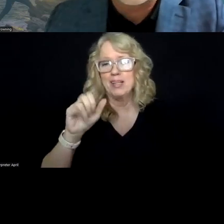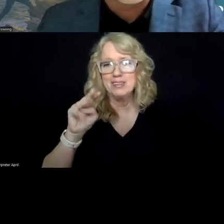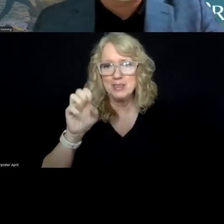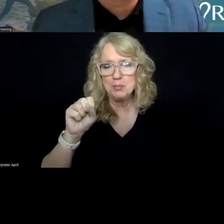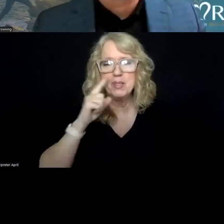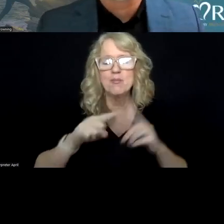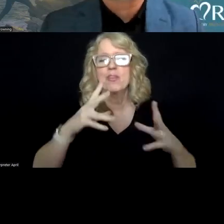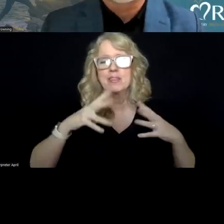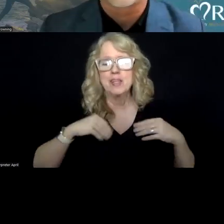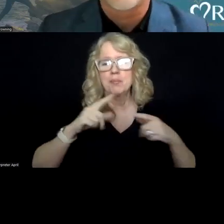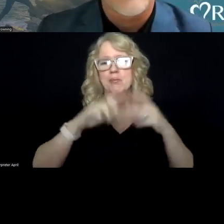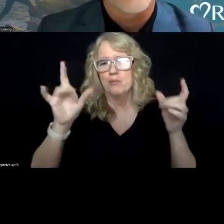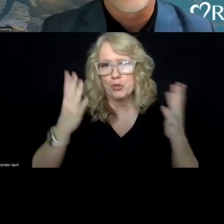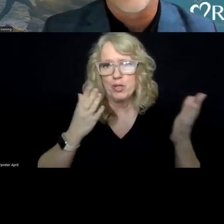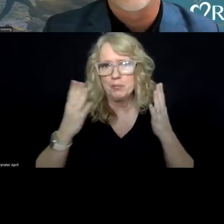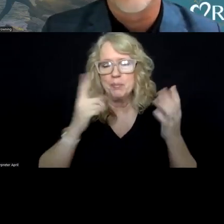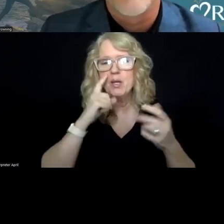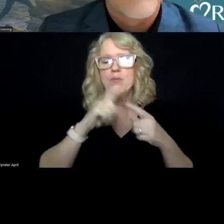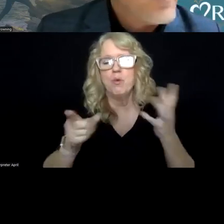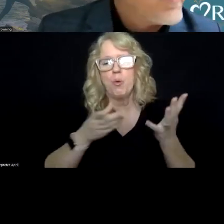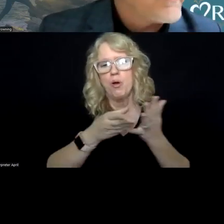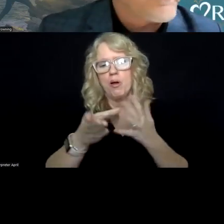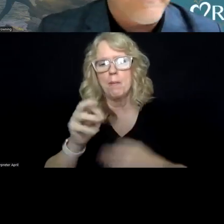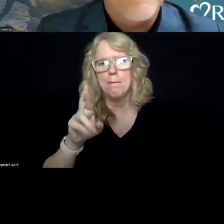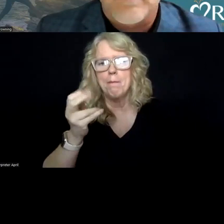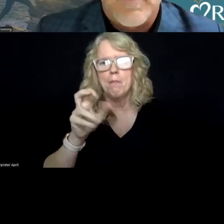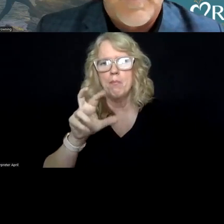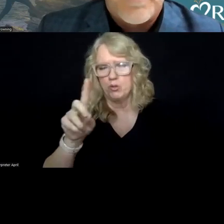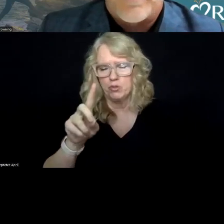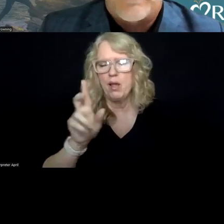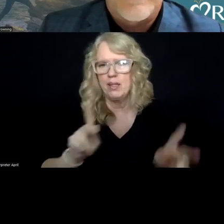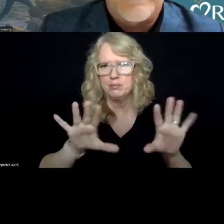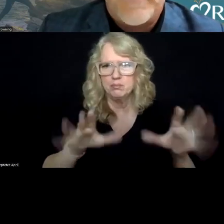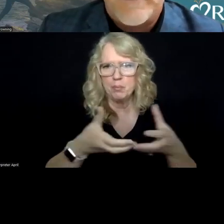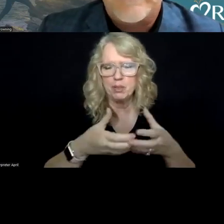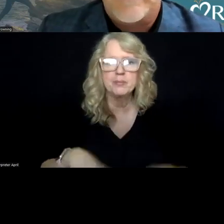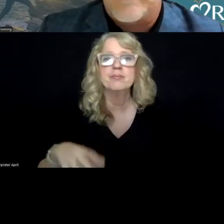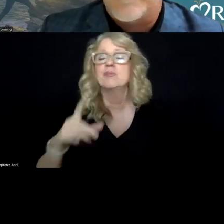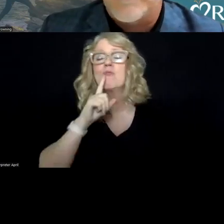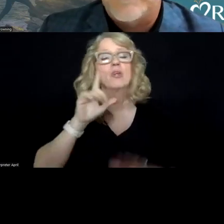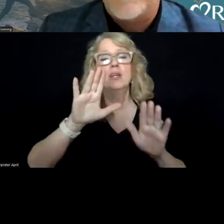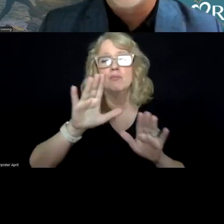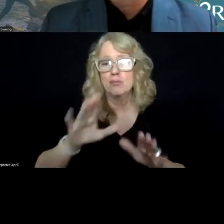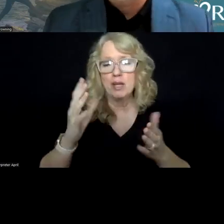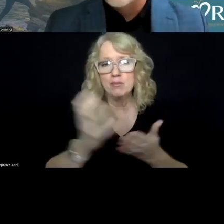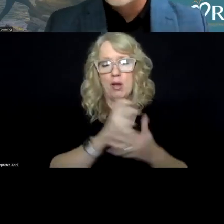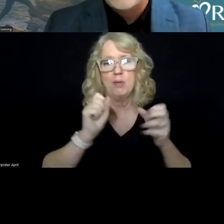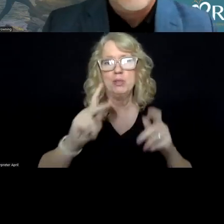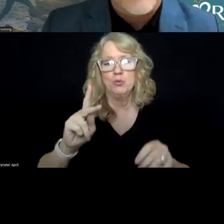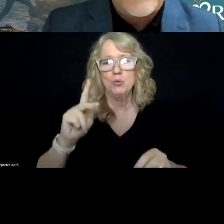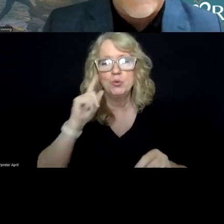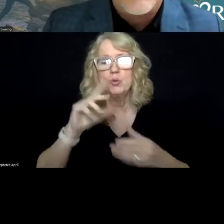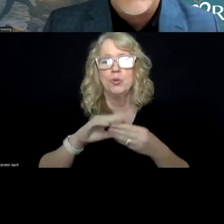the acceptance of crisis services by marginalized populations. We also have some really fantastic opportunities to hear back